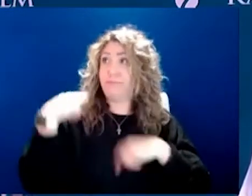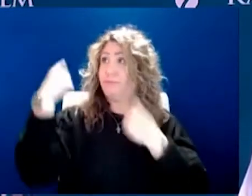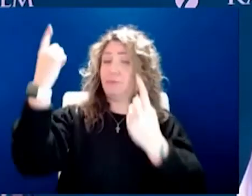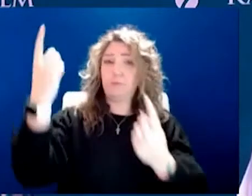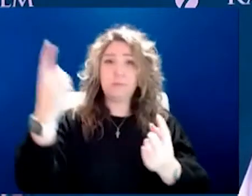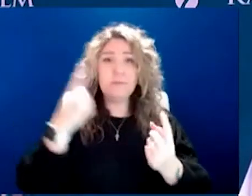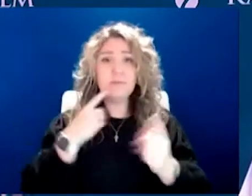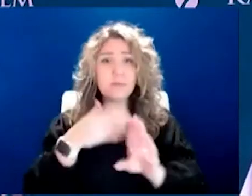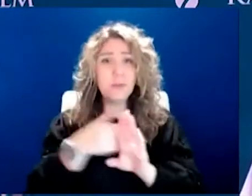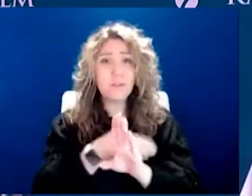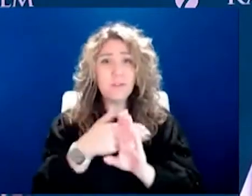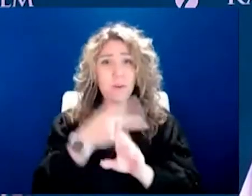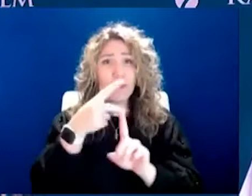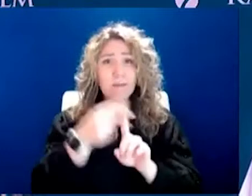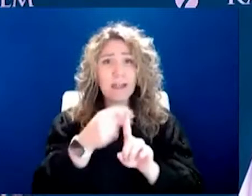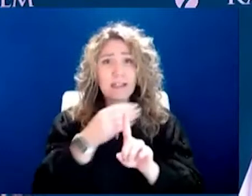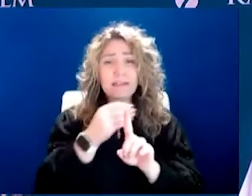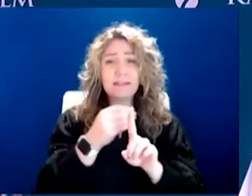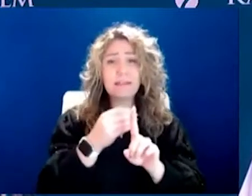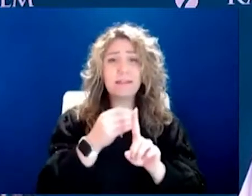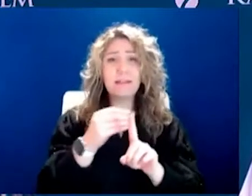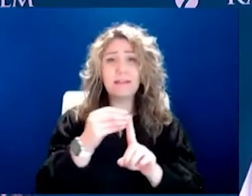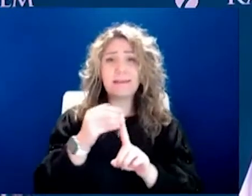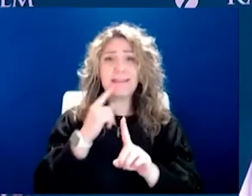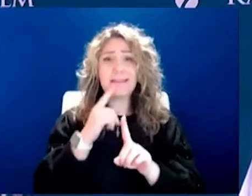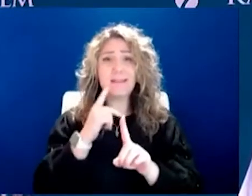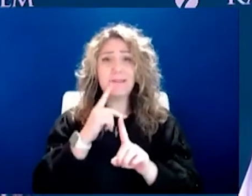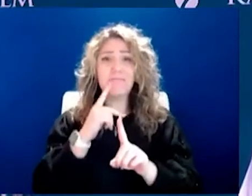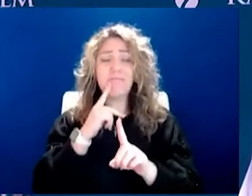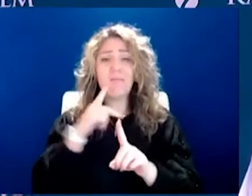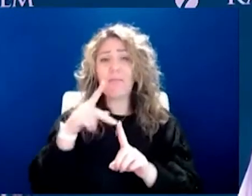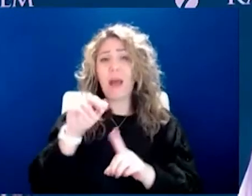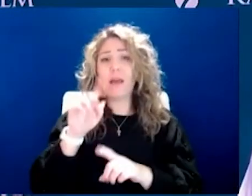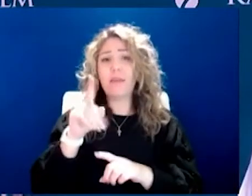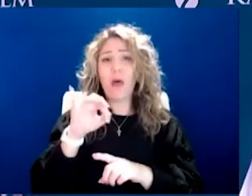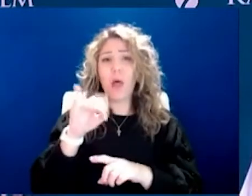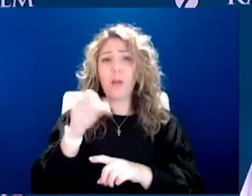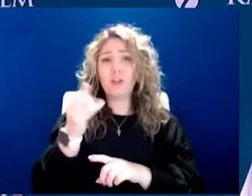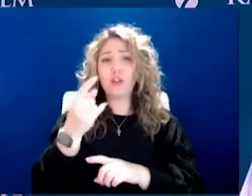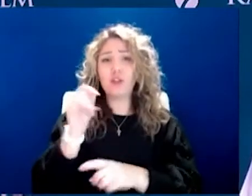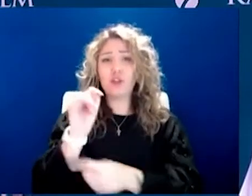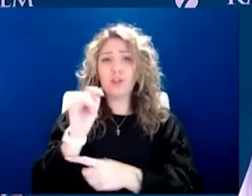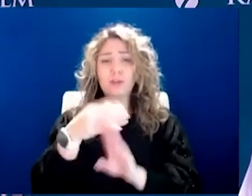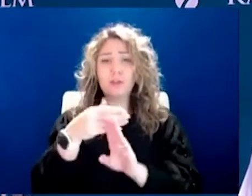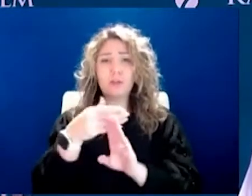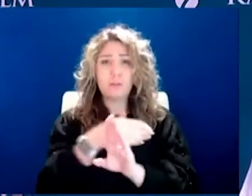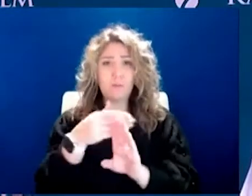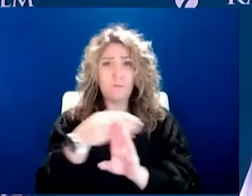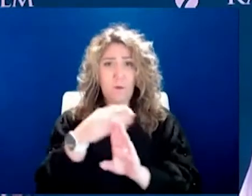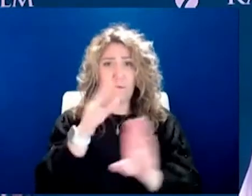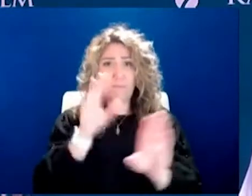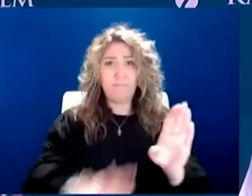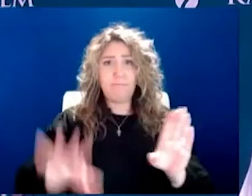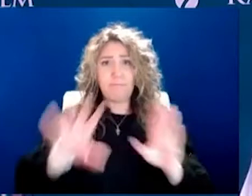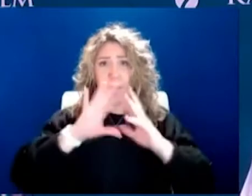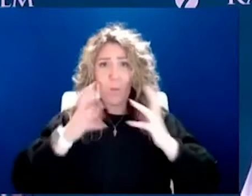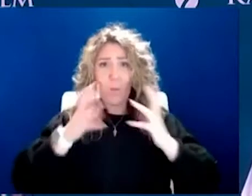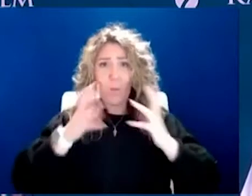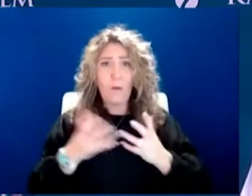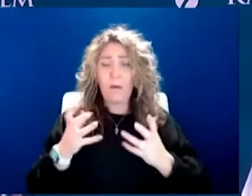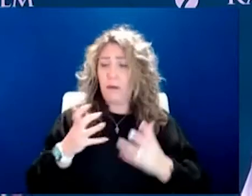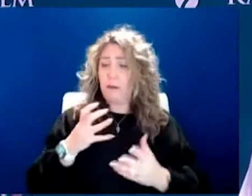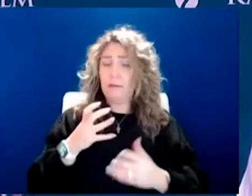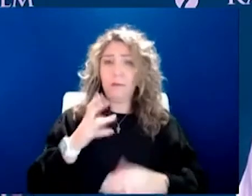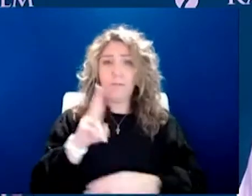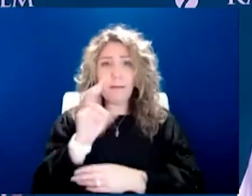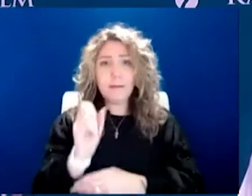anything, pathologists all around the world and all around our own country were doing autopsies on COVID patients.